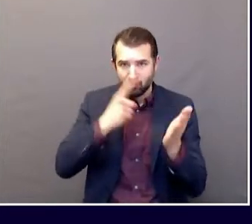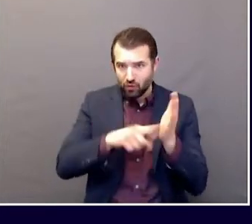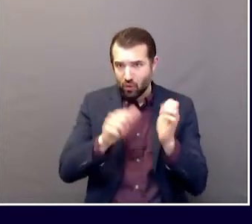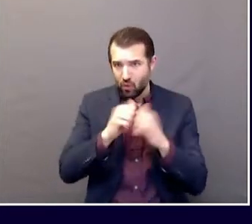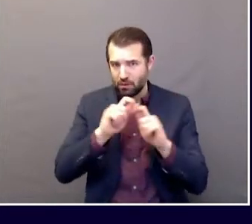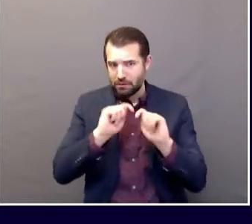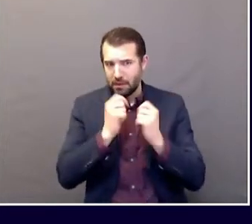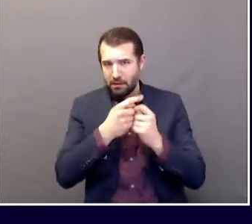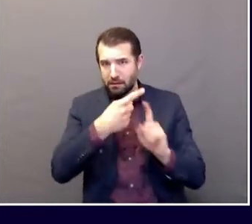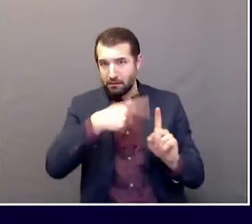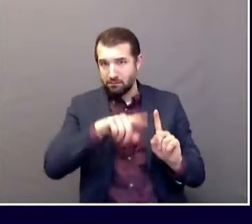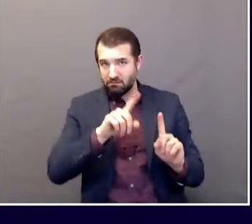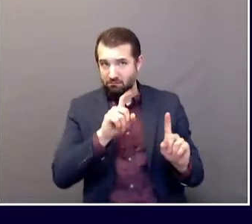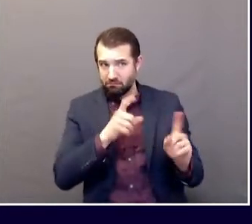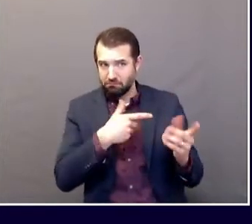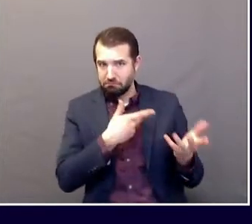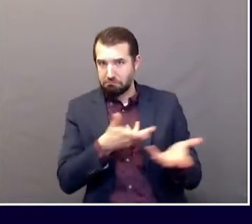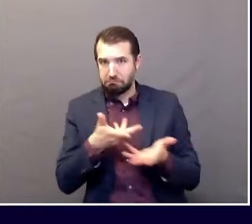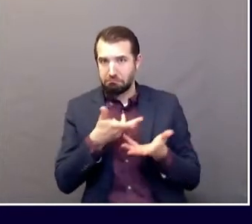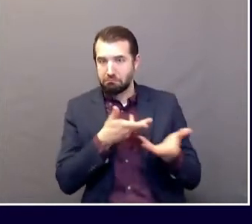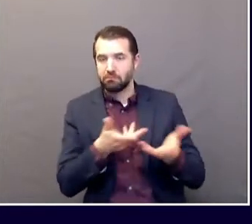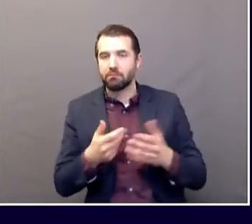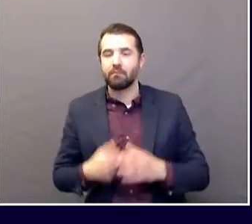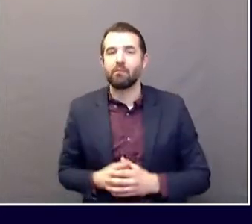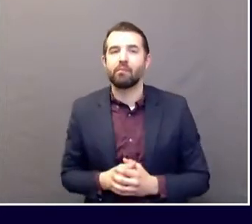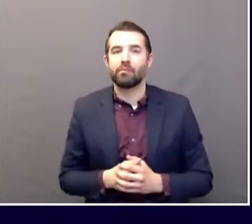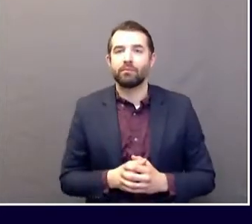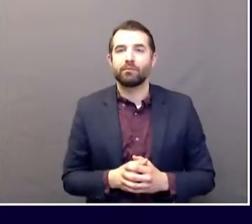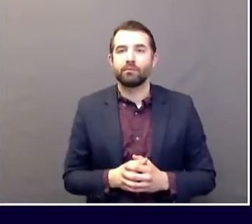where we are in our discussions with them. Okay, thank you.